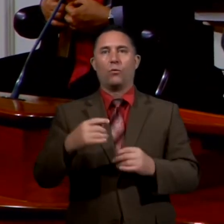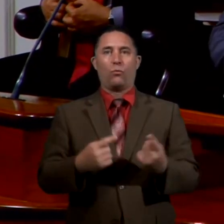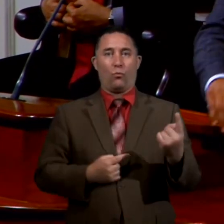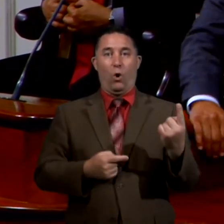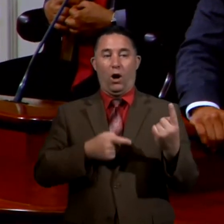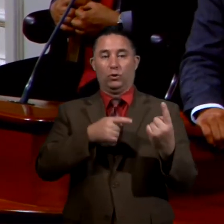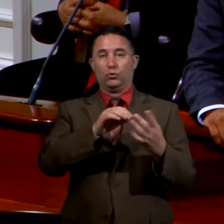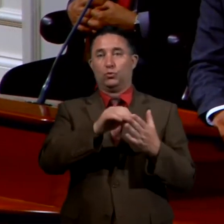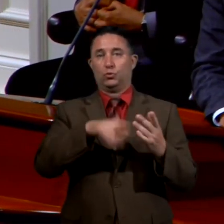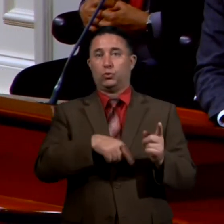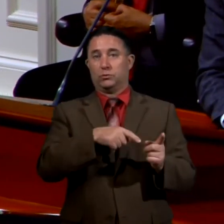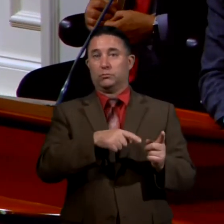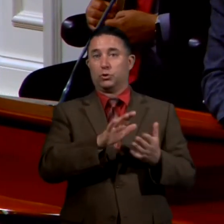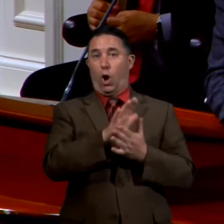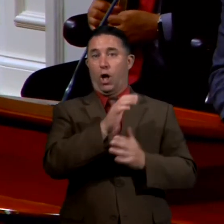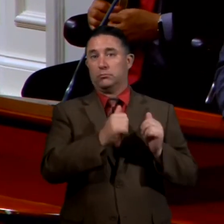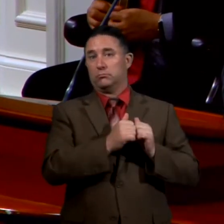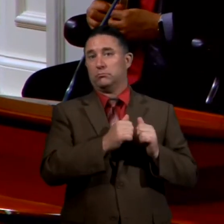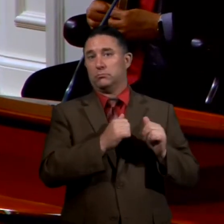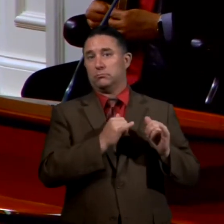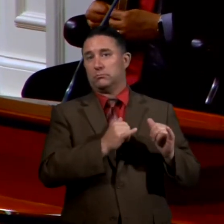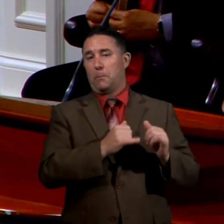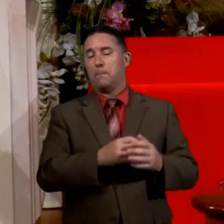those students